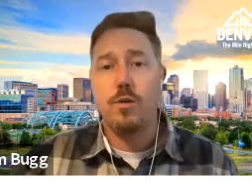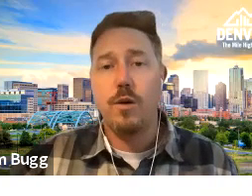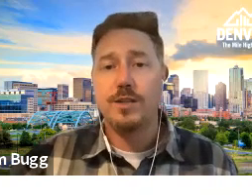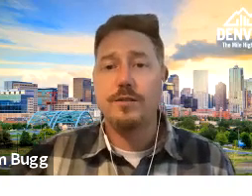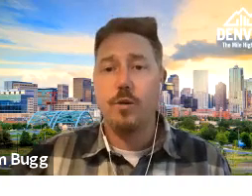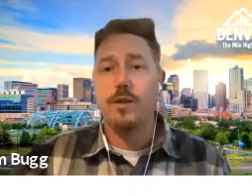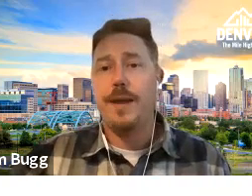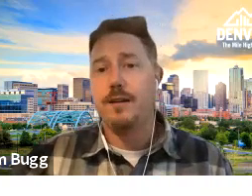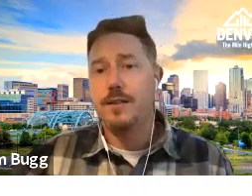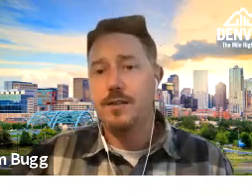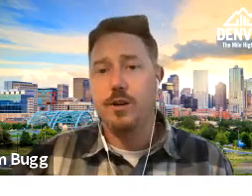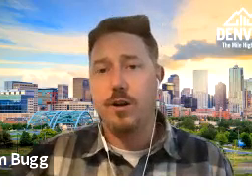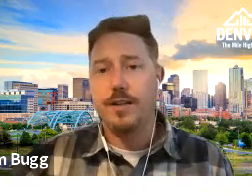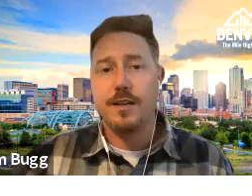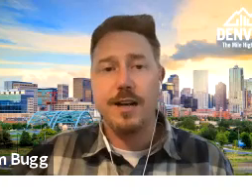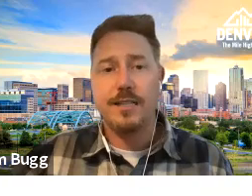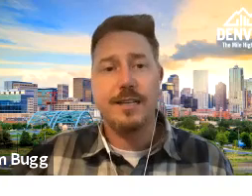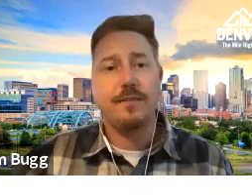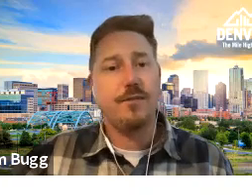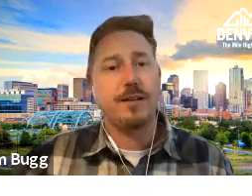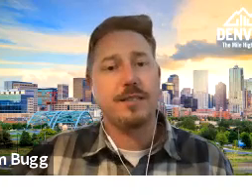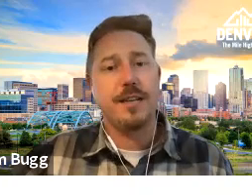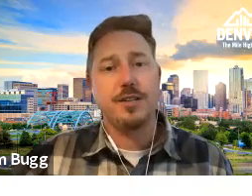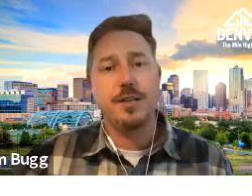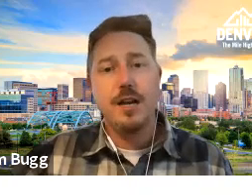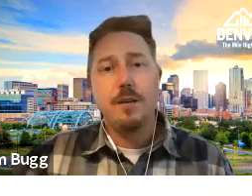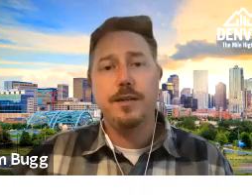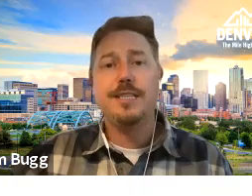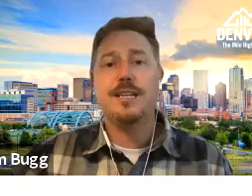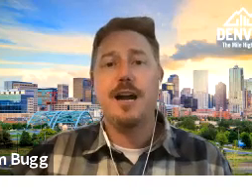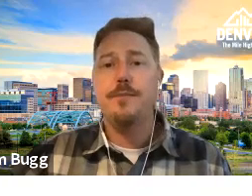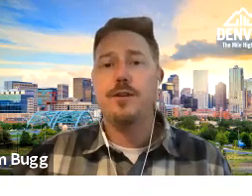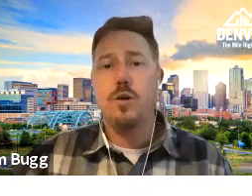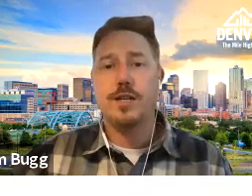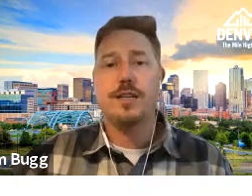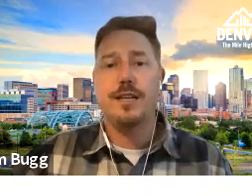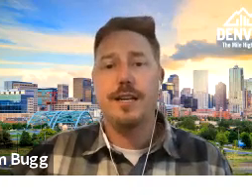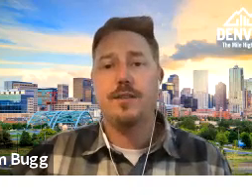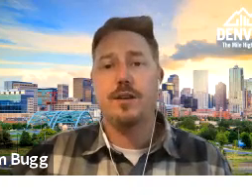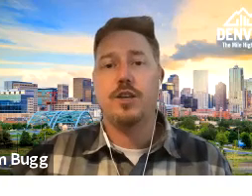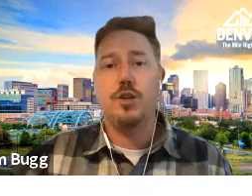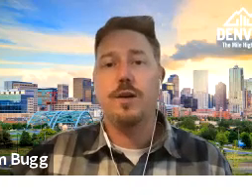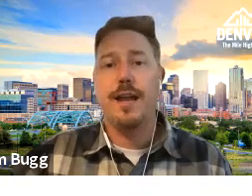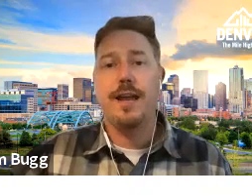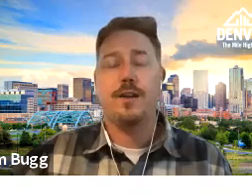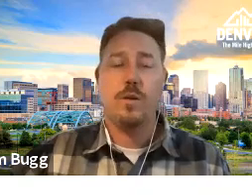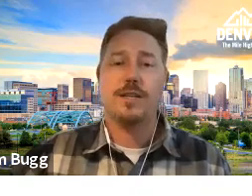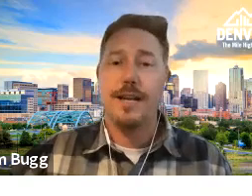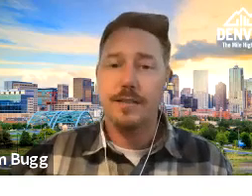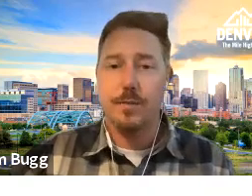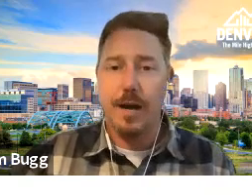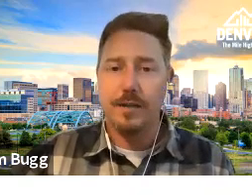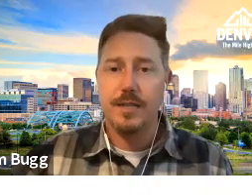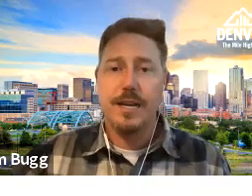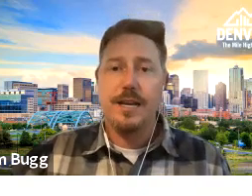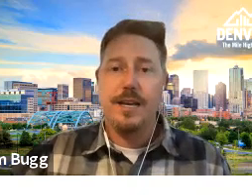have a question for the panelists regarding the content of the presentation, please type your question in the Q&A question and